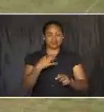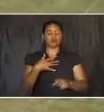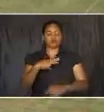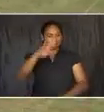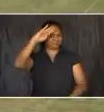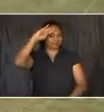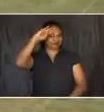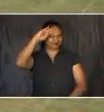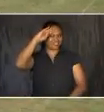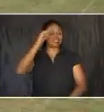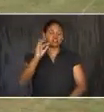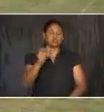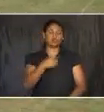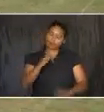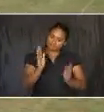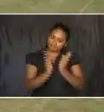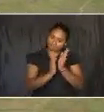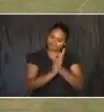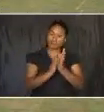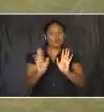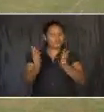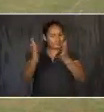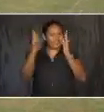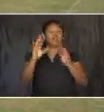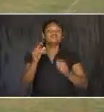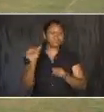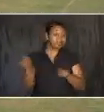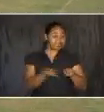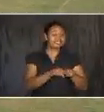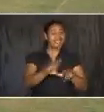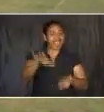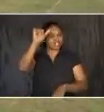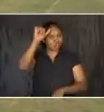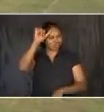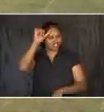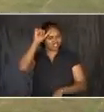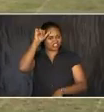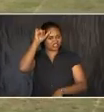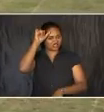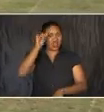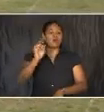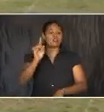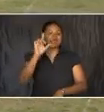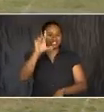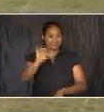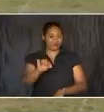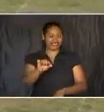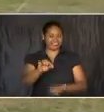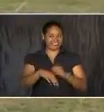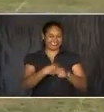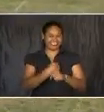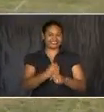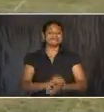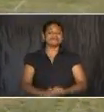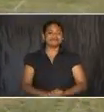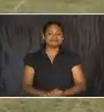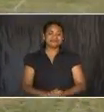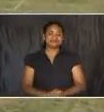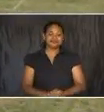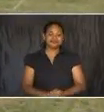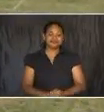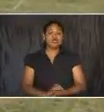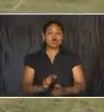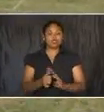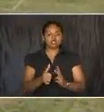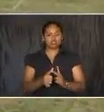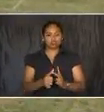rasaba so so lele bolu na no marotaka na bekadibi her bogatabi takina na non da lele mate balu ka bakina veira